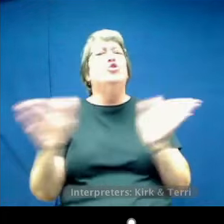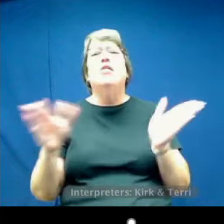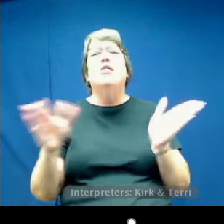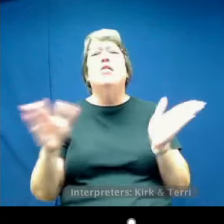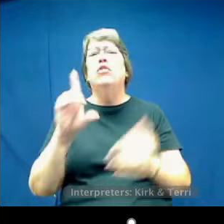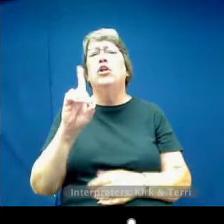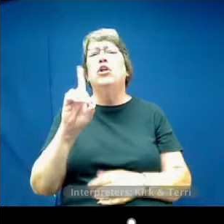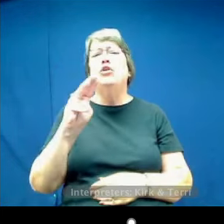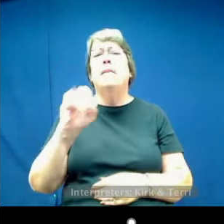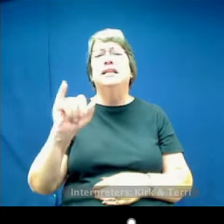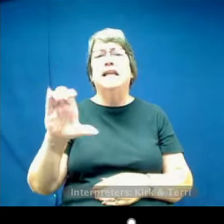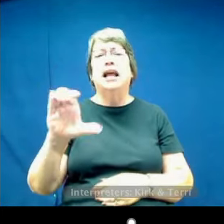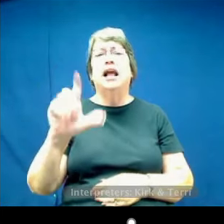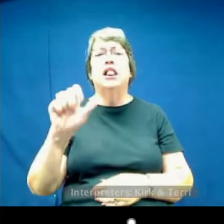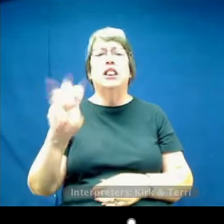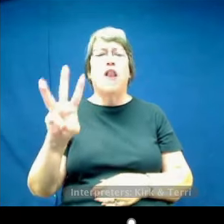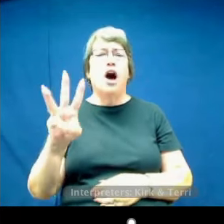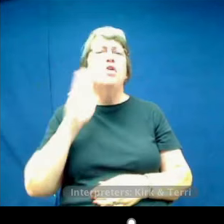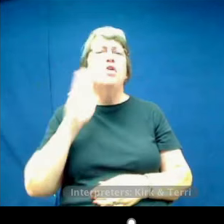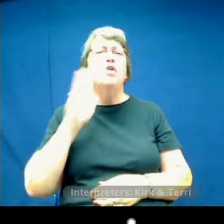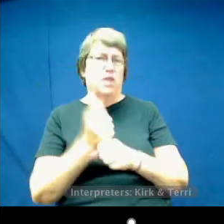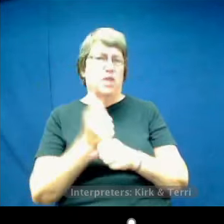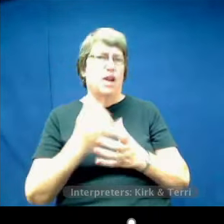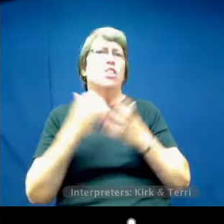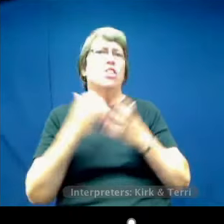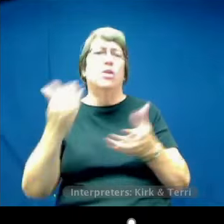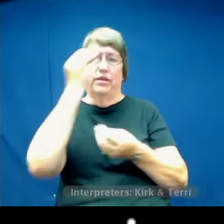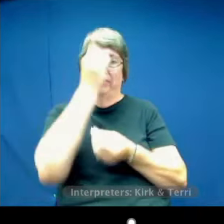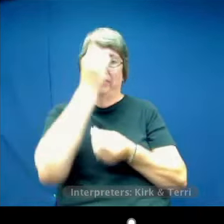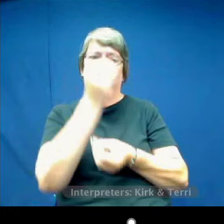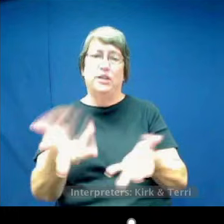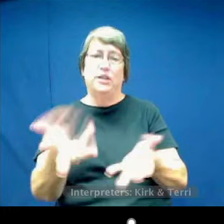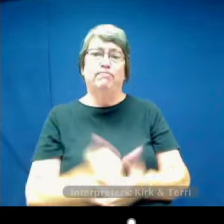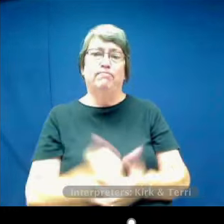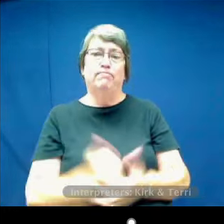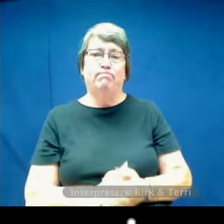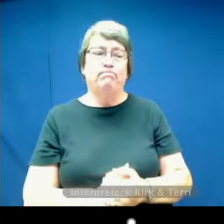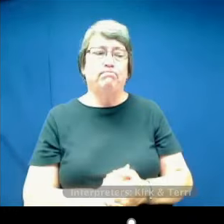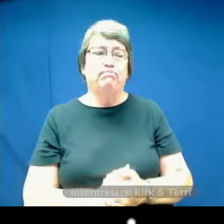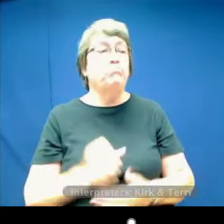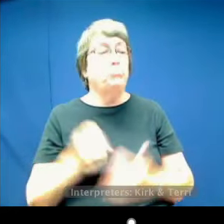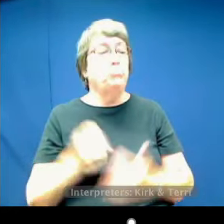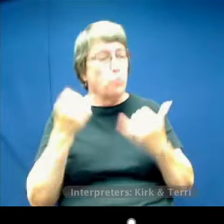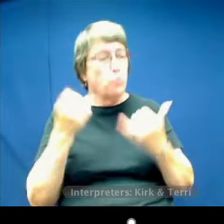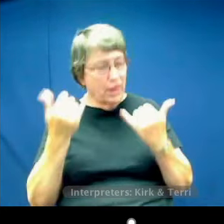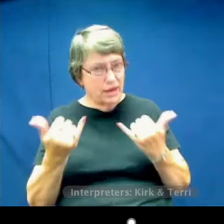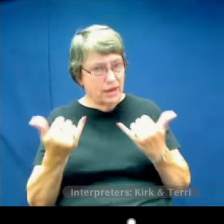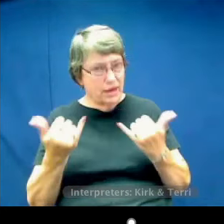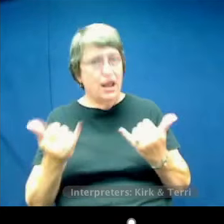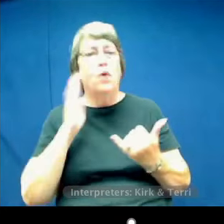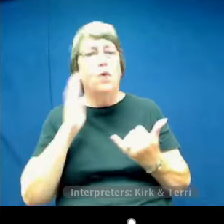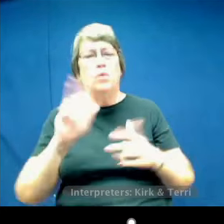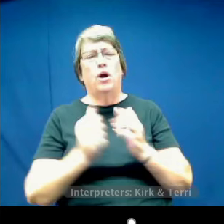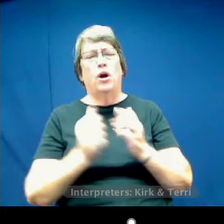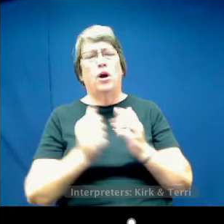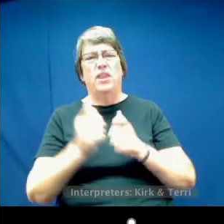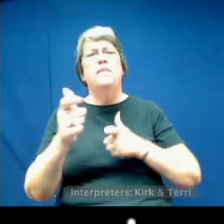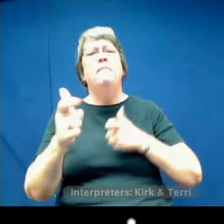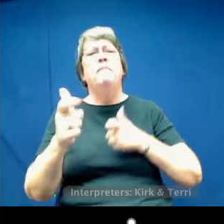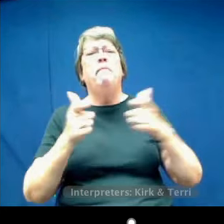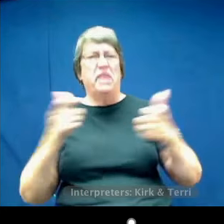Google. You'll get a good deal of information. So we're going to start with some of the major issues that you